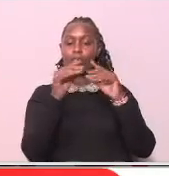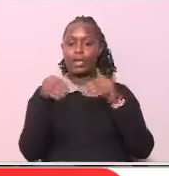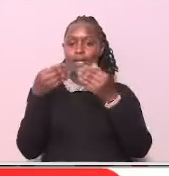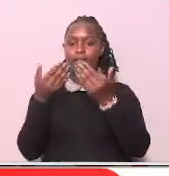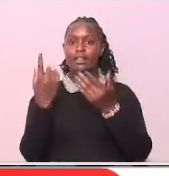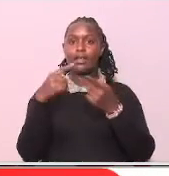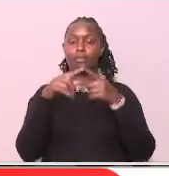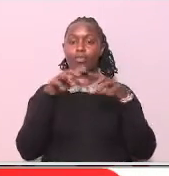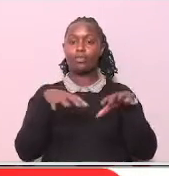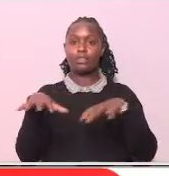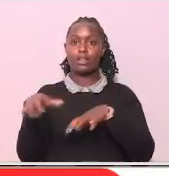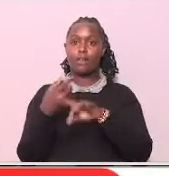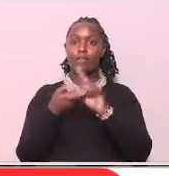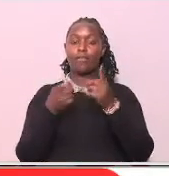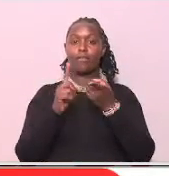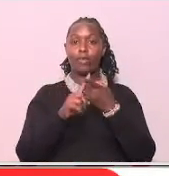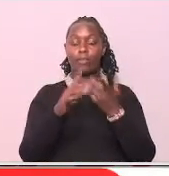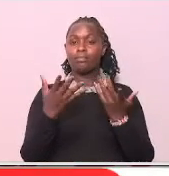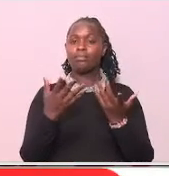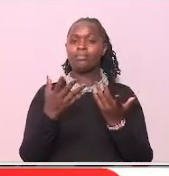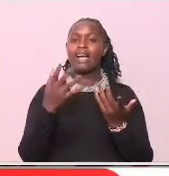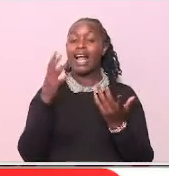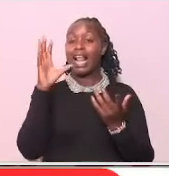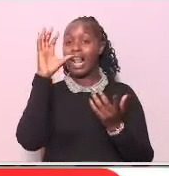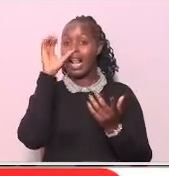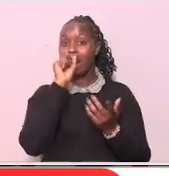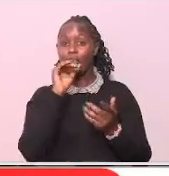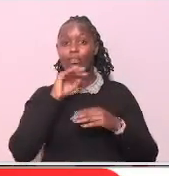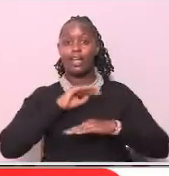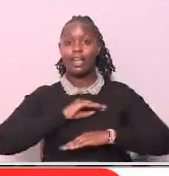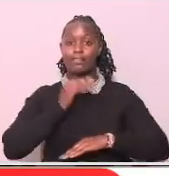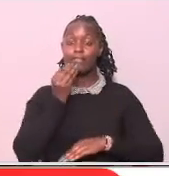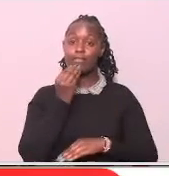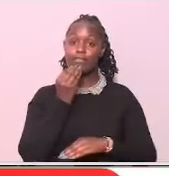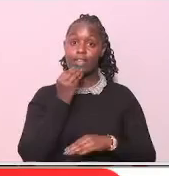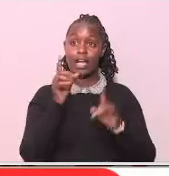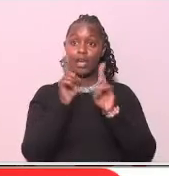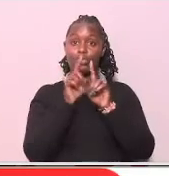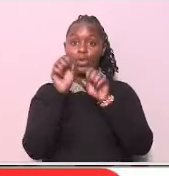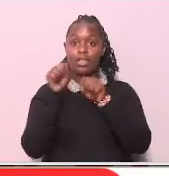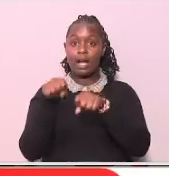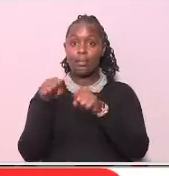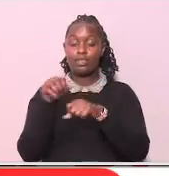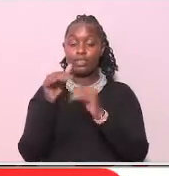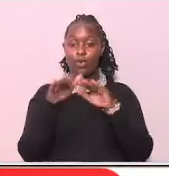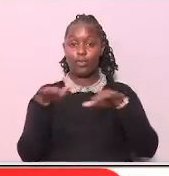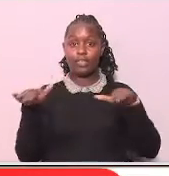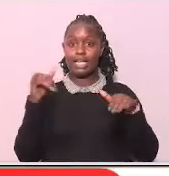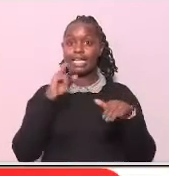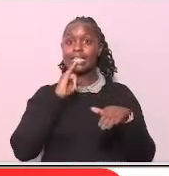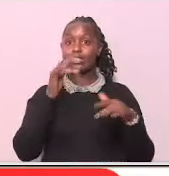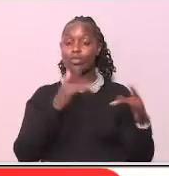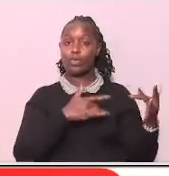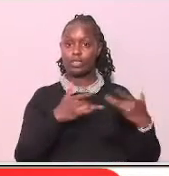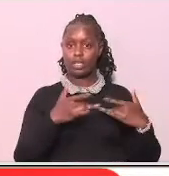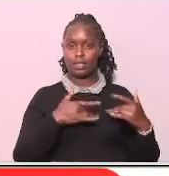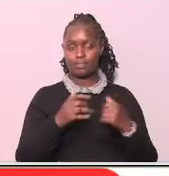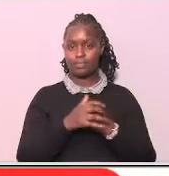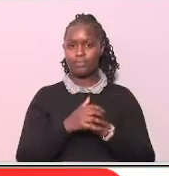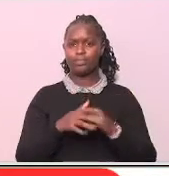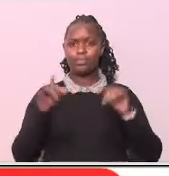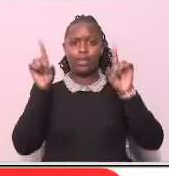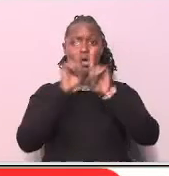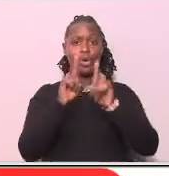malnutrition, and malnutrition has its own effects as well as the capacity of the child is concerned. Vile vile wataalam